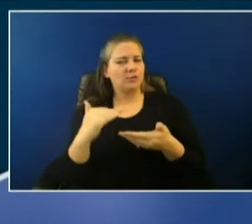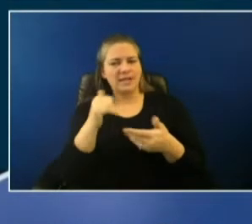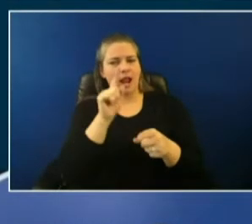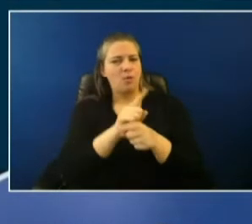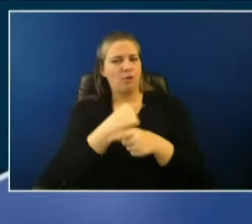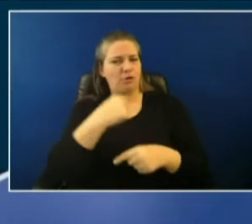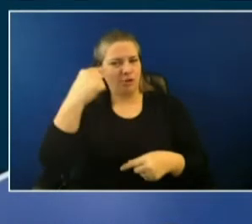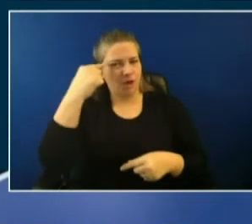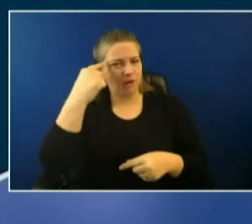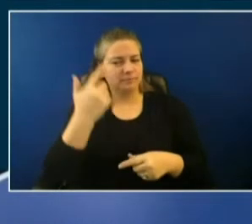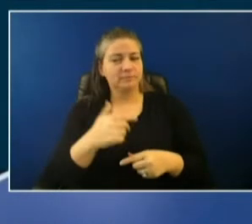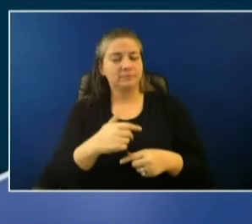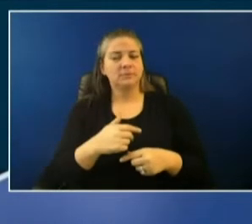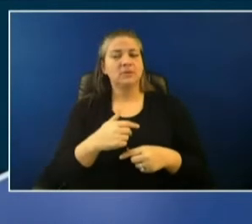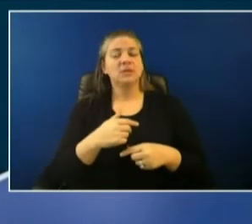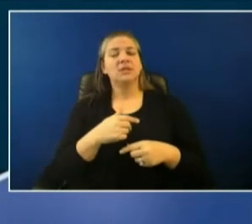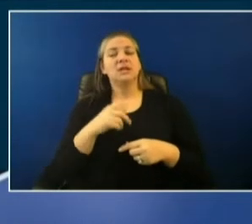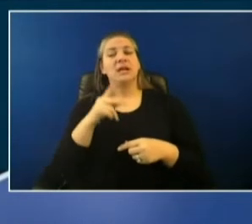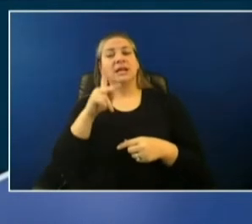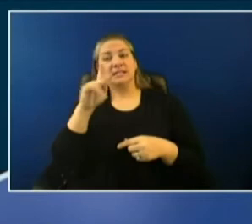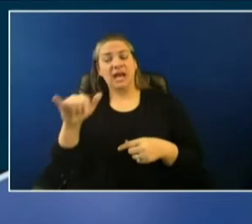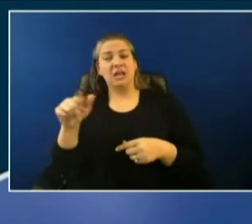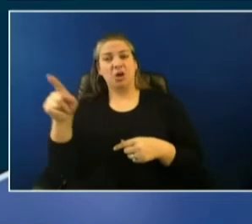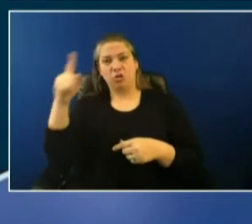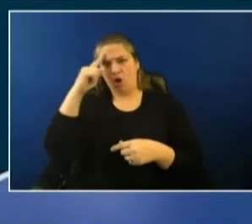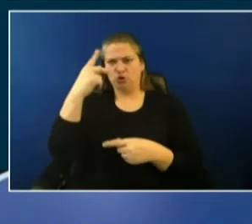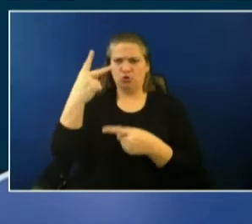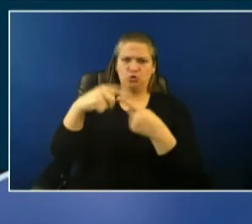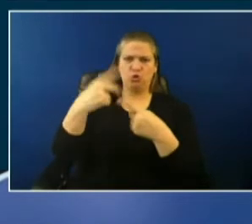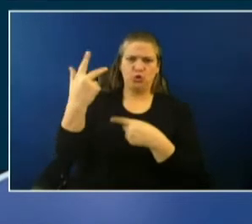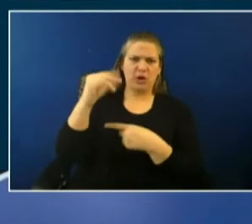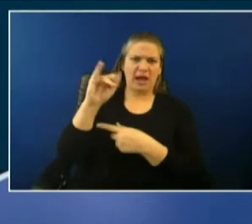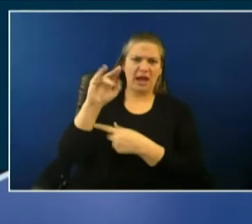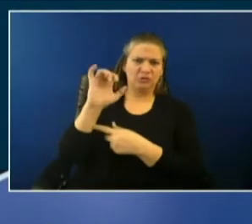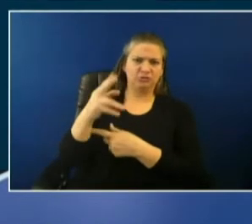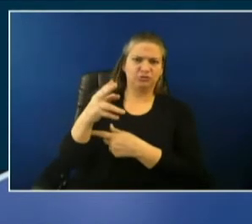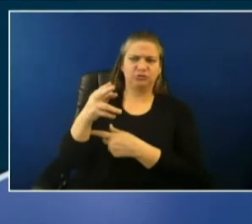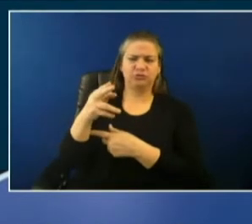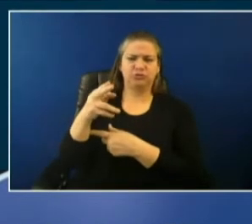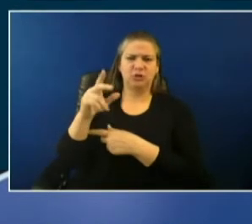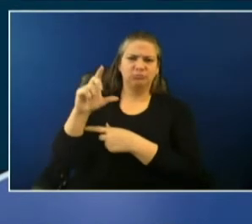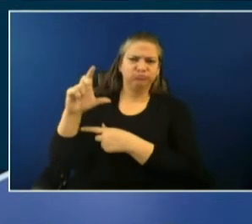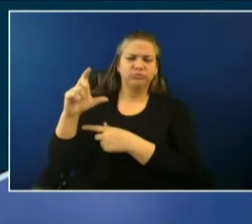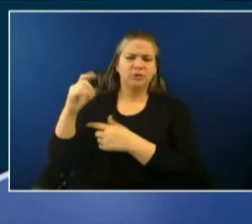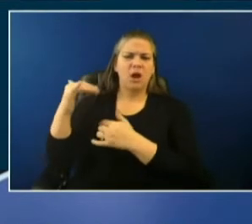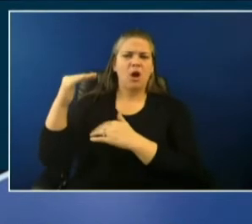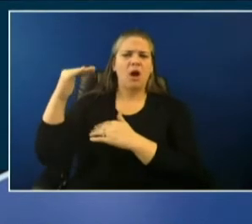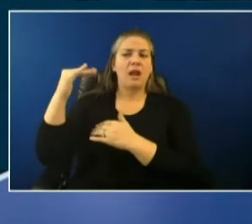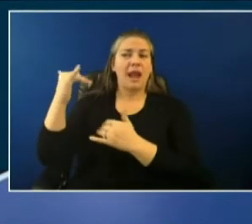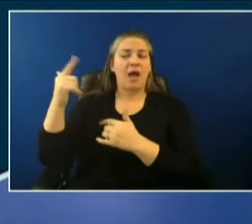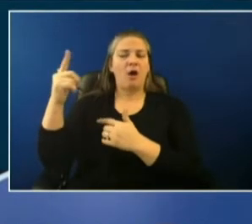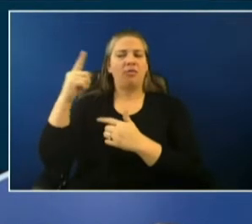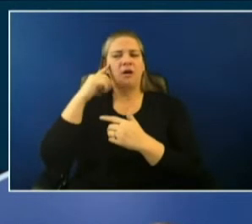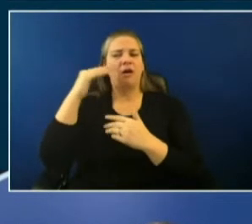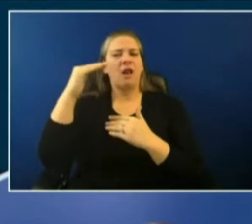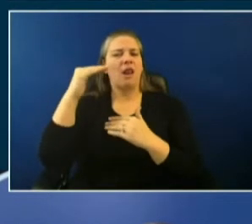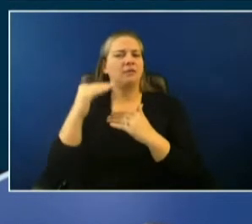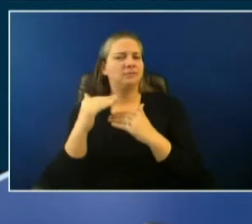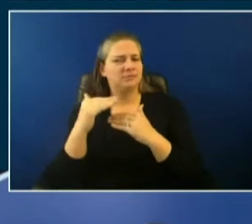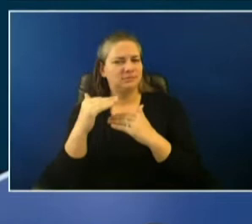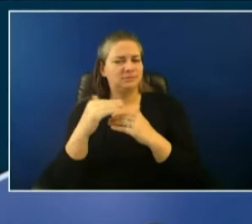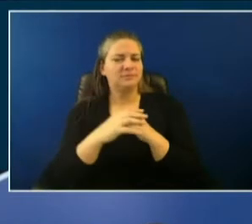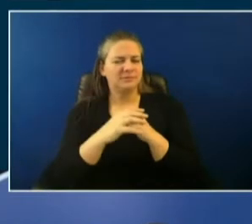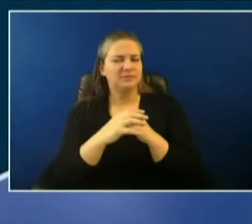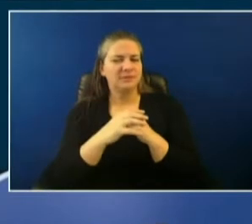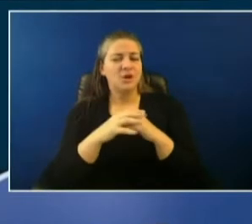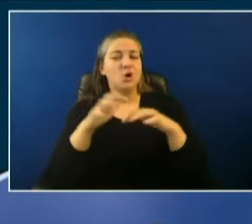2 inches, 3 inches predicted at one point. That is down. But again, the rain followed by